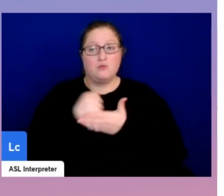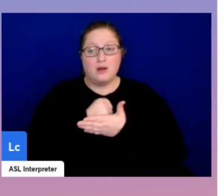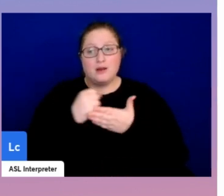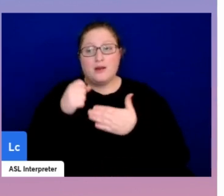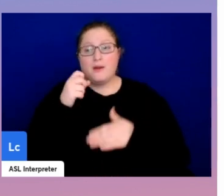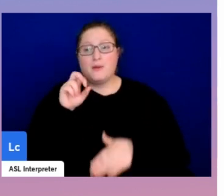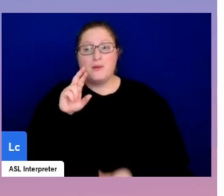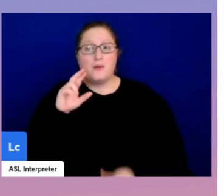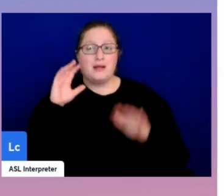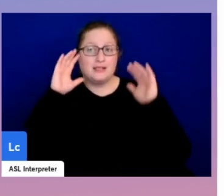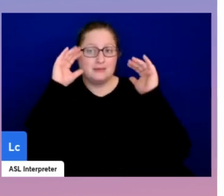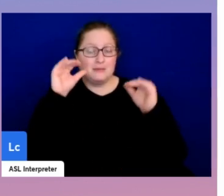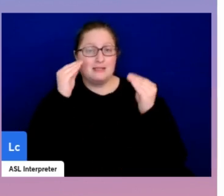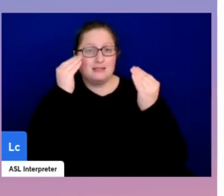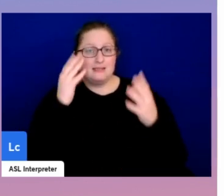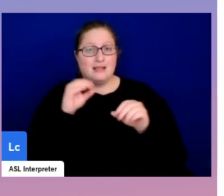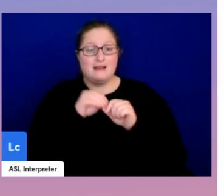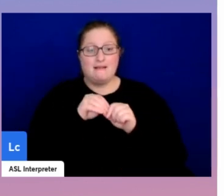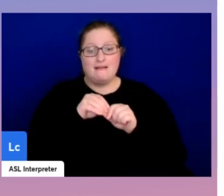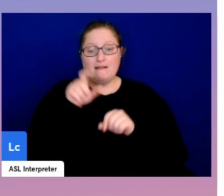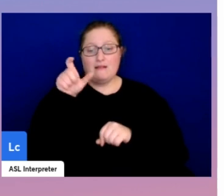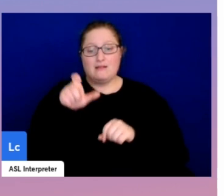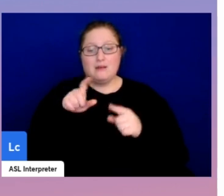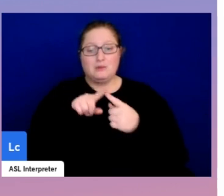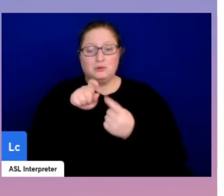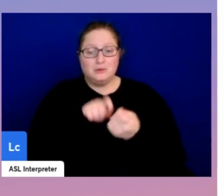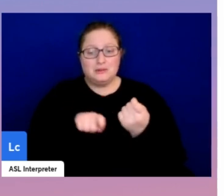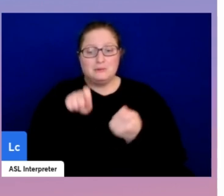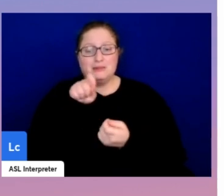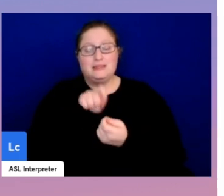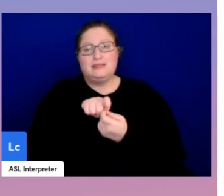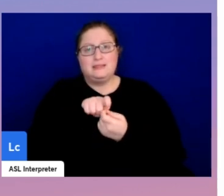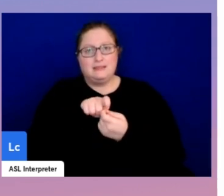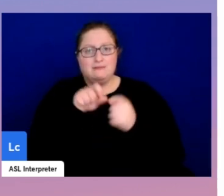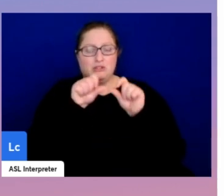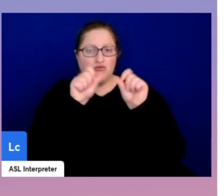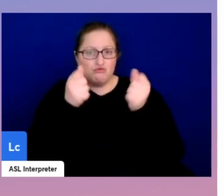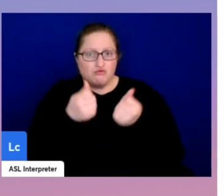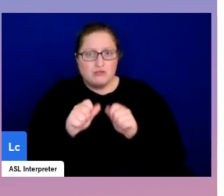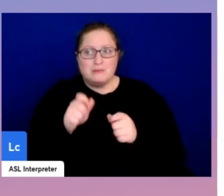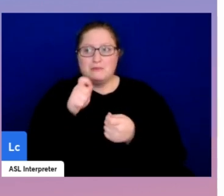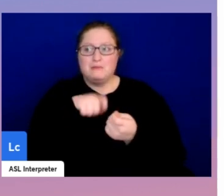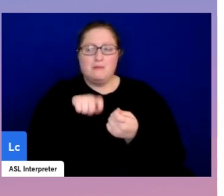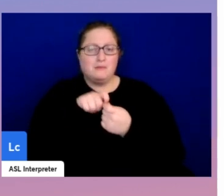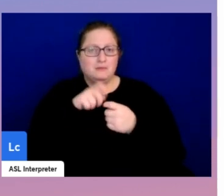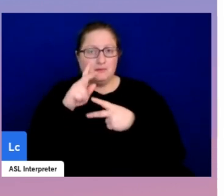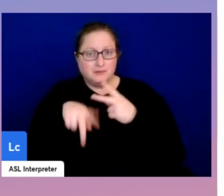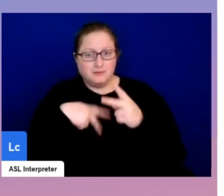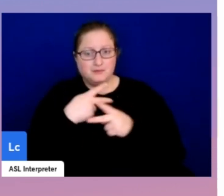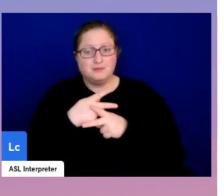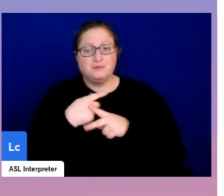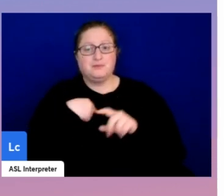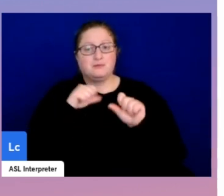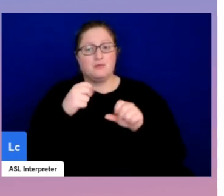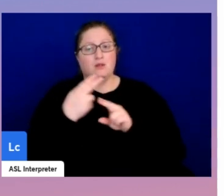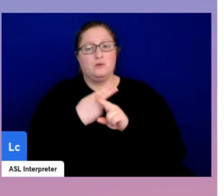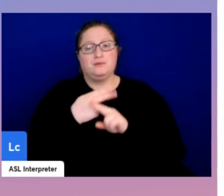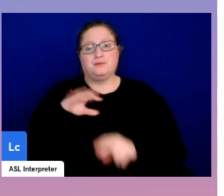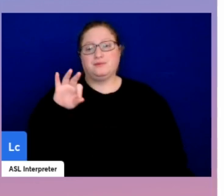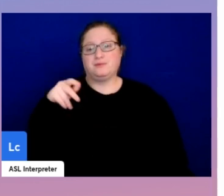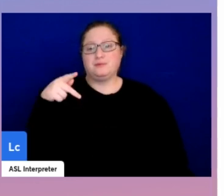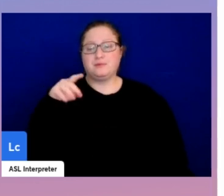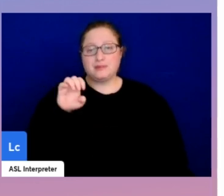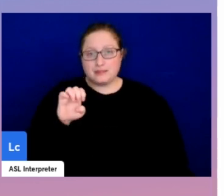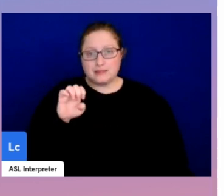expects data in a column to be a specific shape or a specific type. I can use FPE, Format